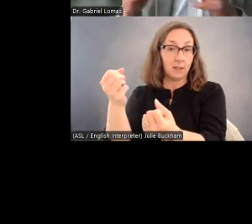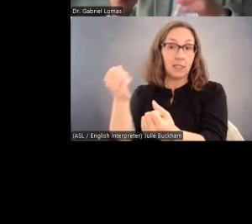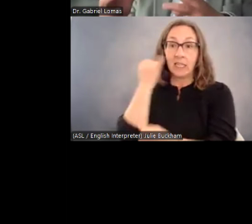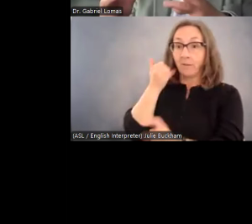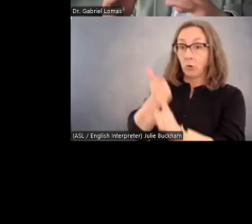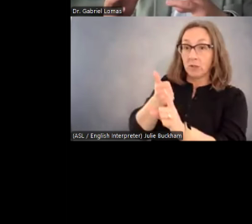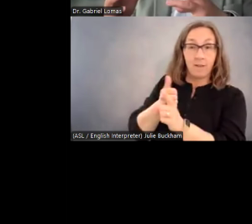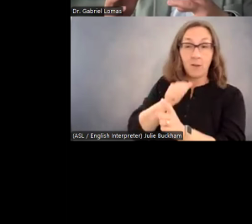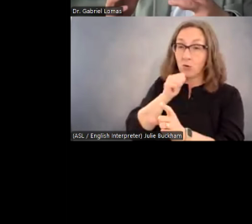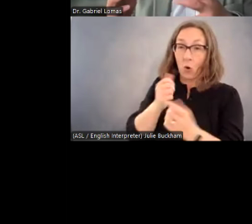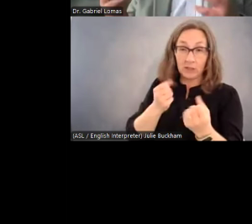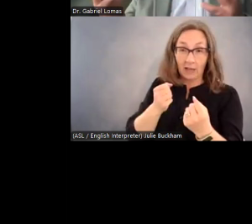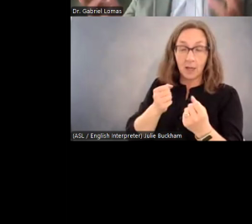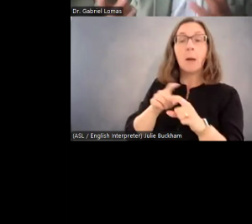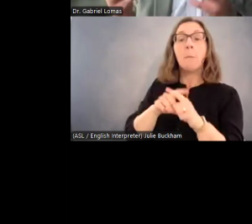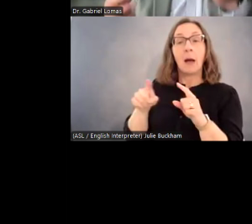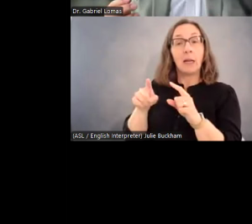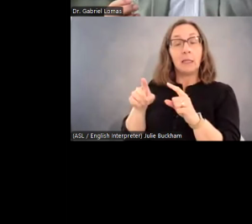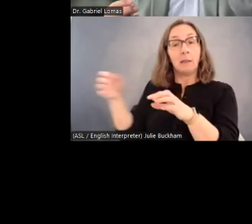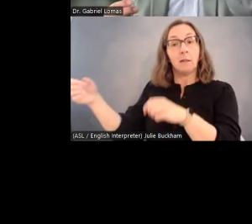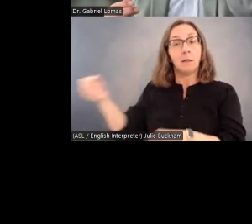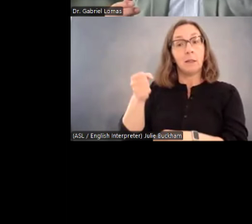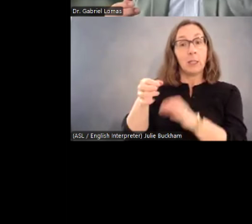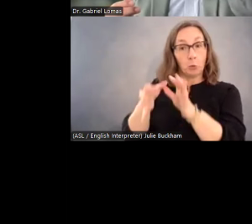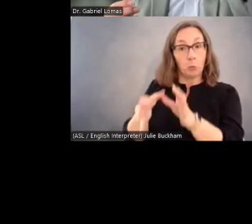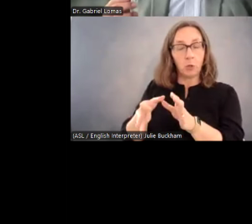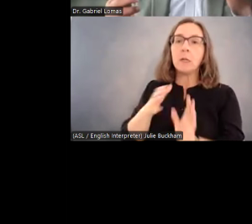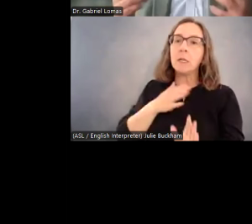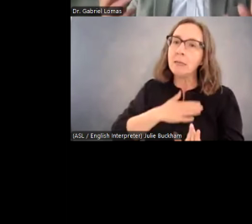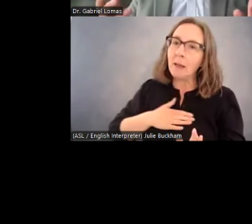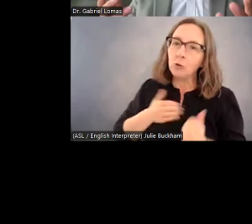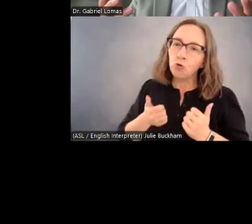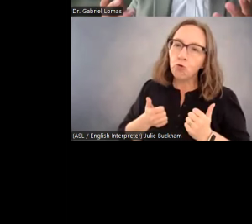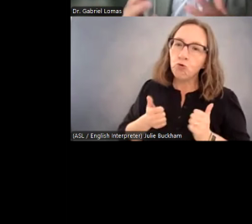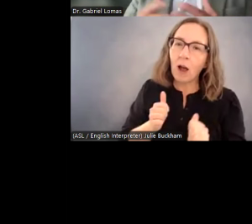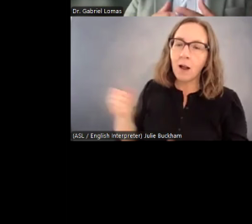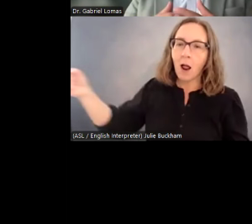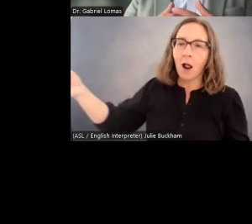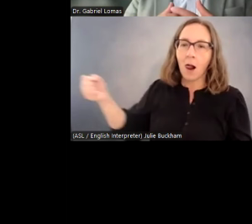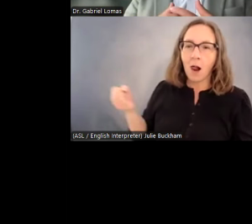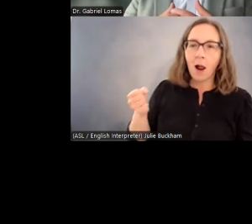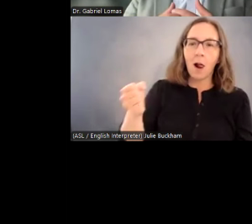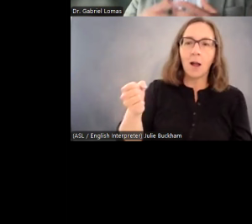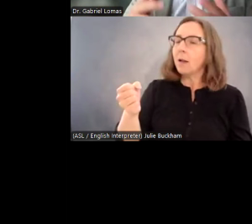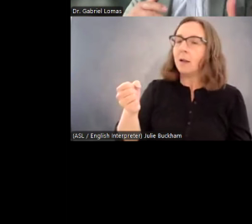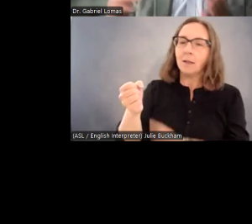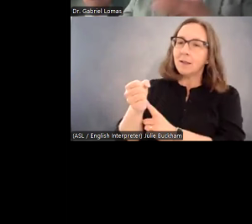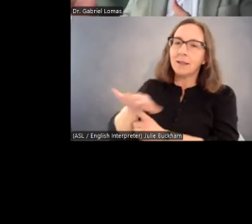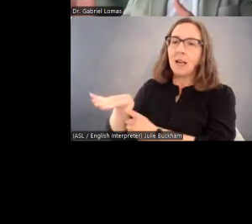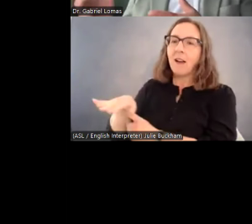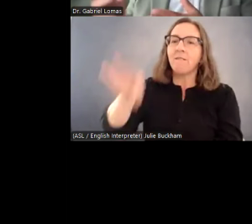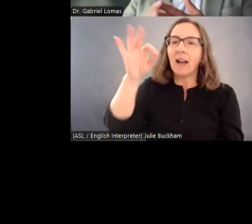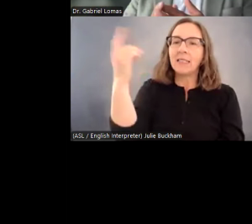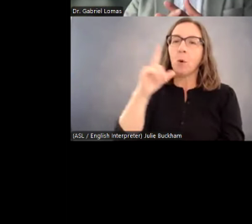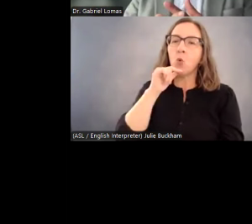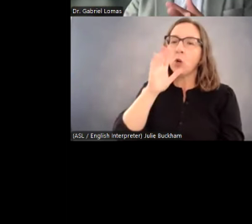it and you use an interpreter, I would recommend that you make an effort to find someone who does sign and who can do that evaluation before you fall